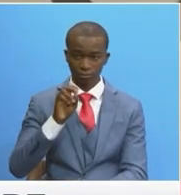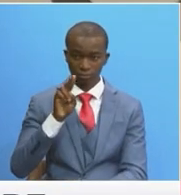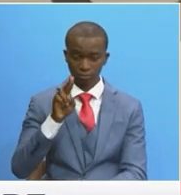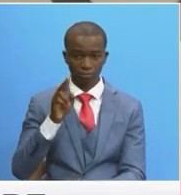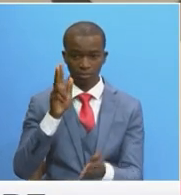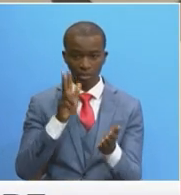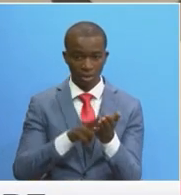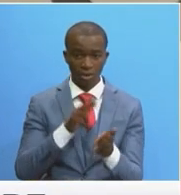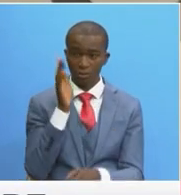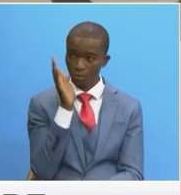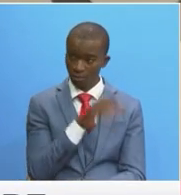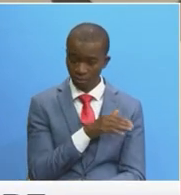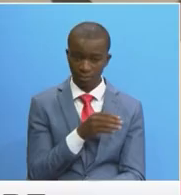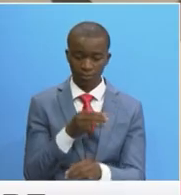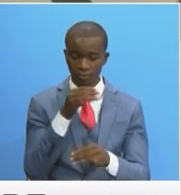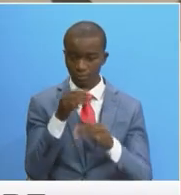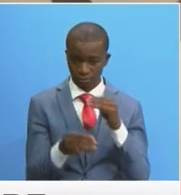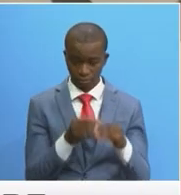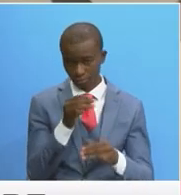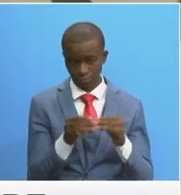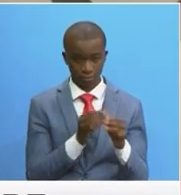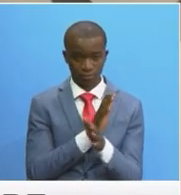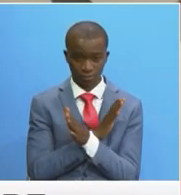people who do matter in this